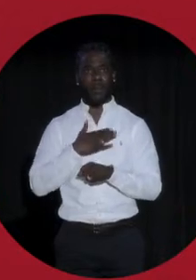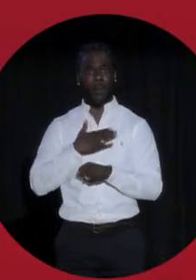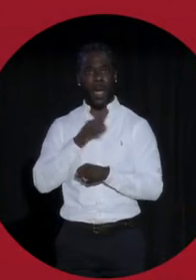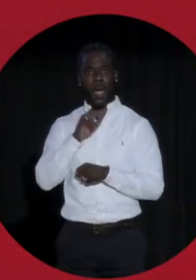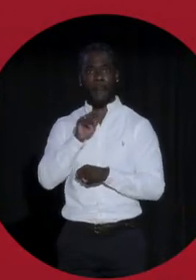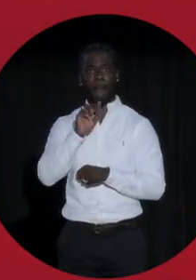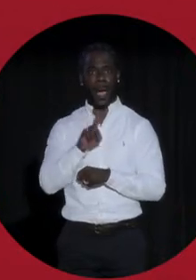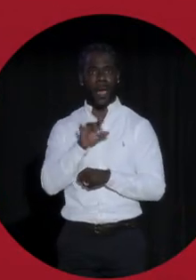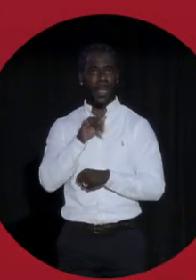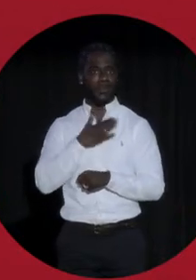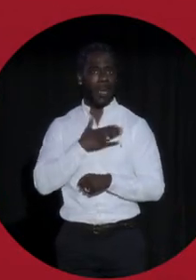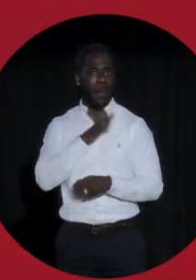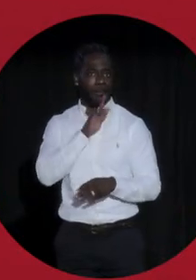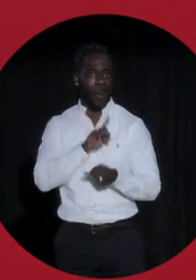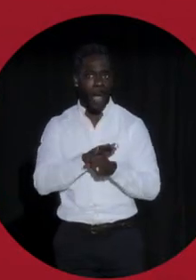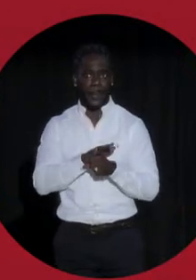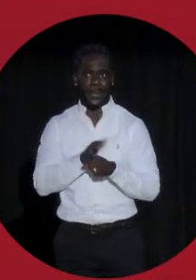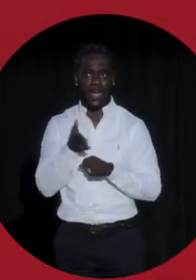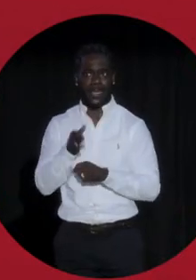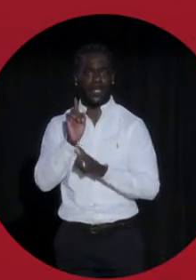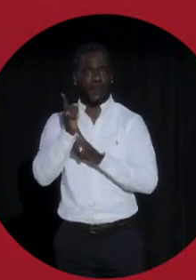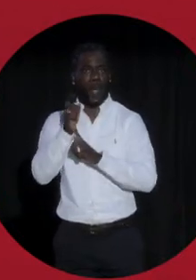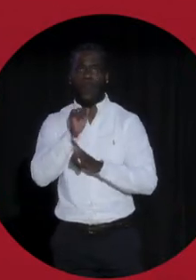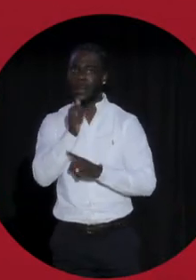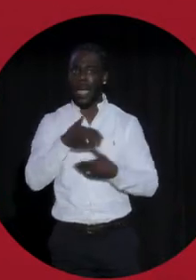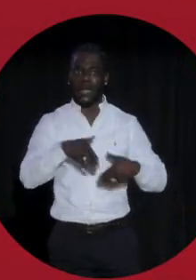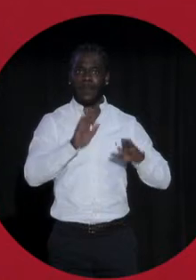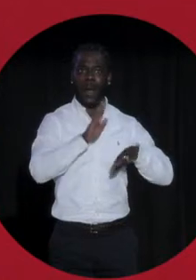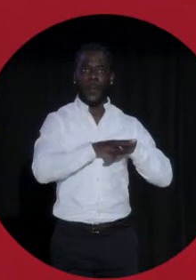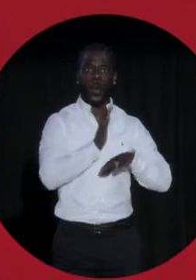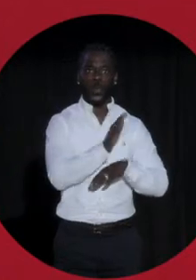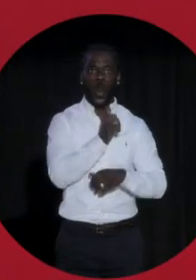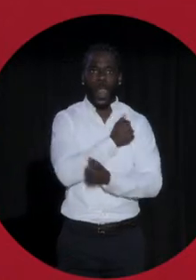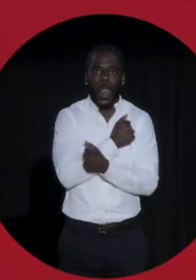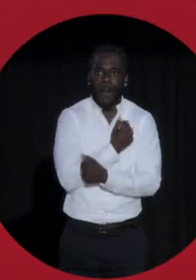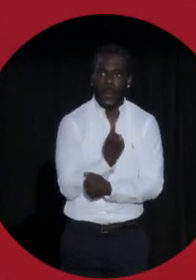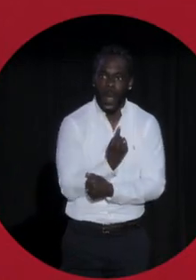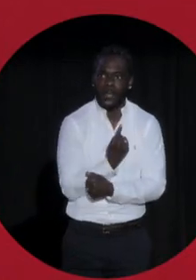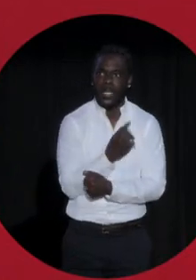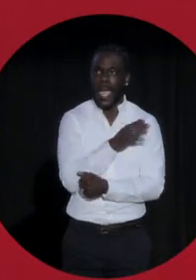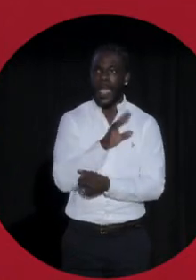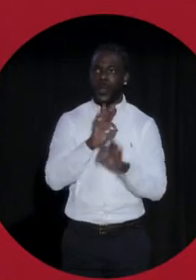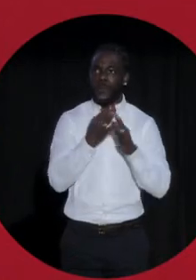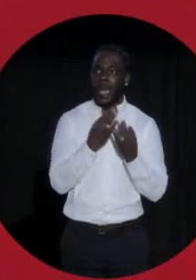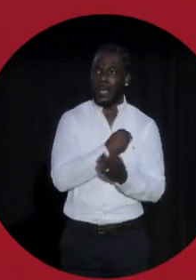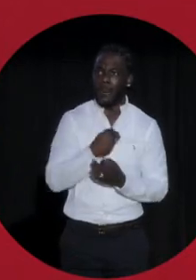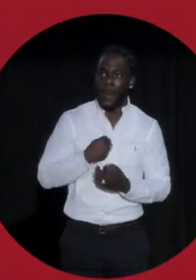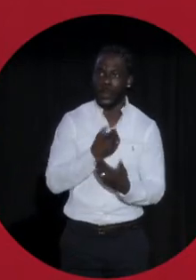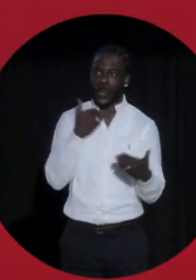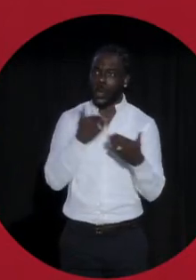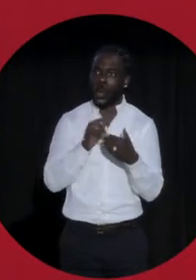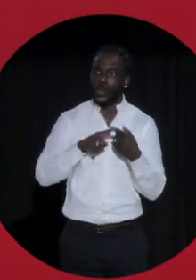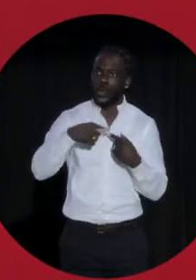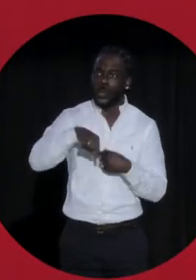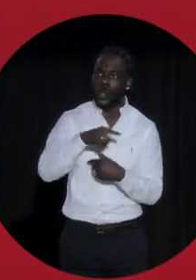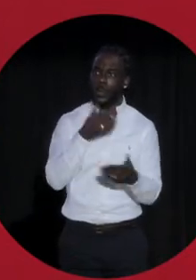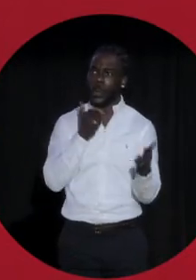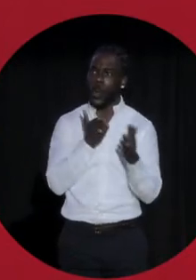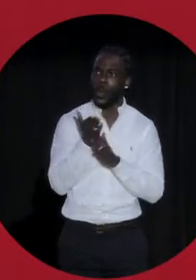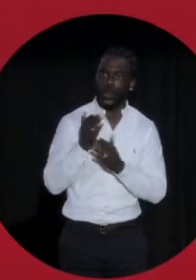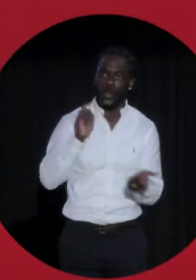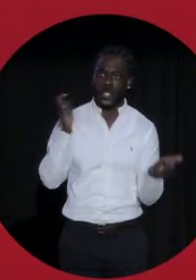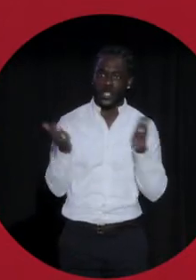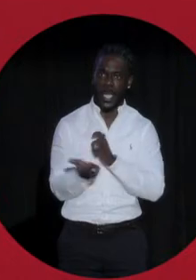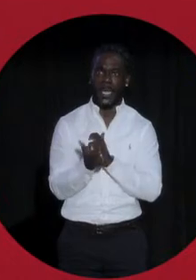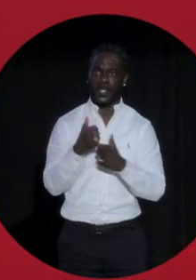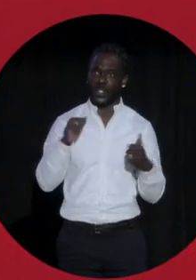you in this moment not to give up on your loved ones and those closest to you who may be going through the changes